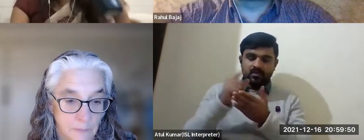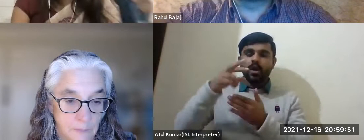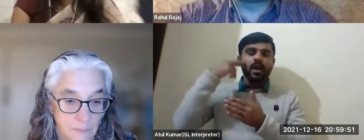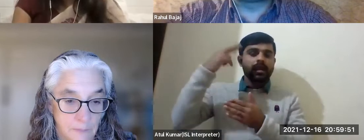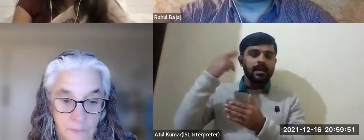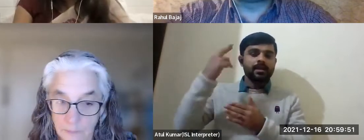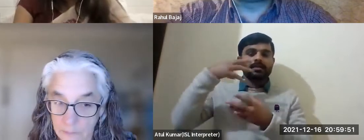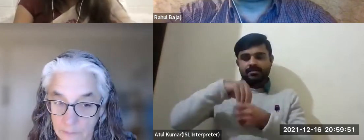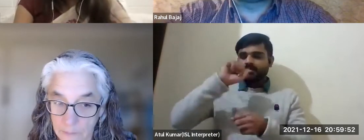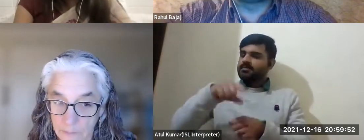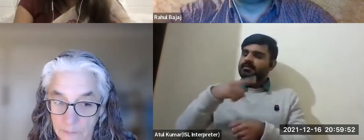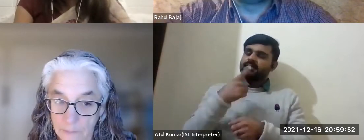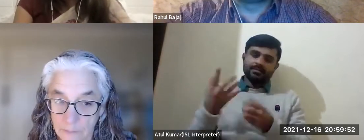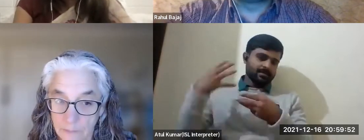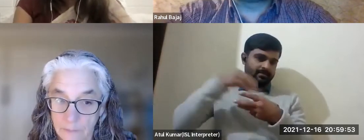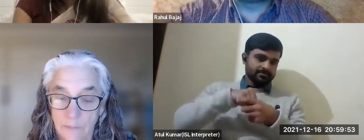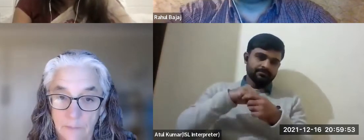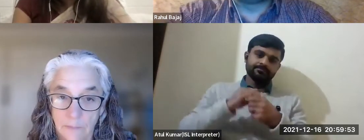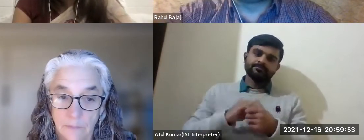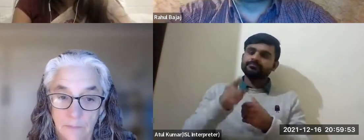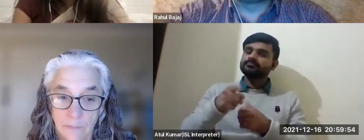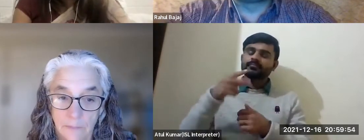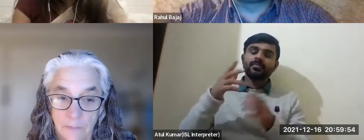of course, to try and entice them, but what